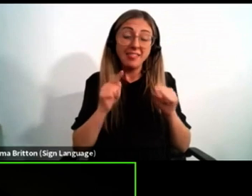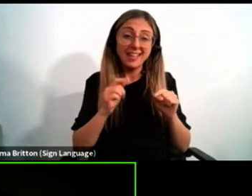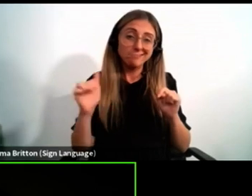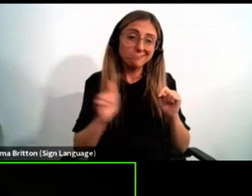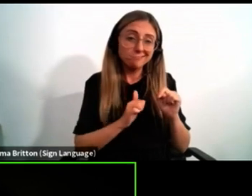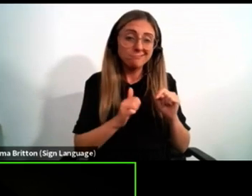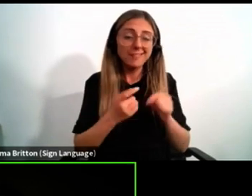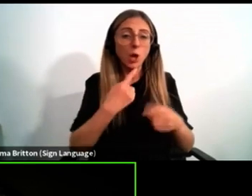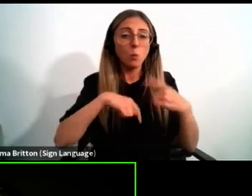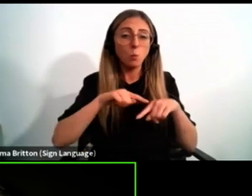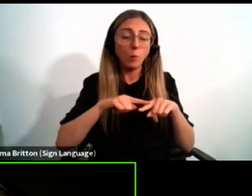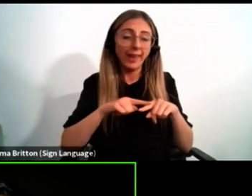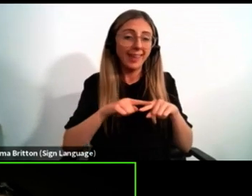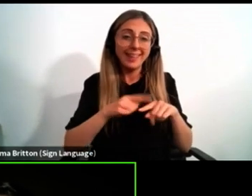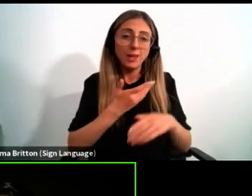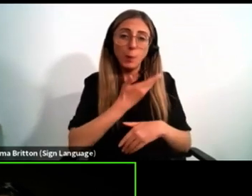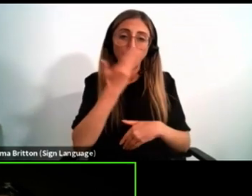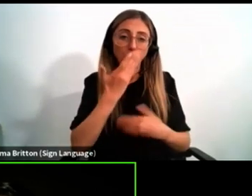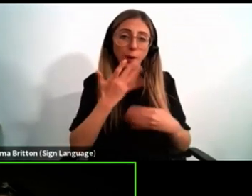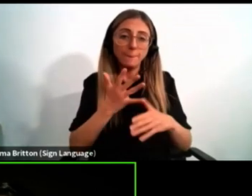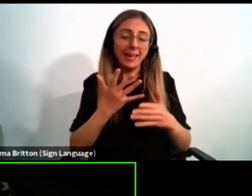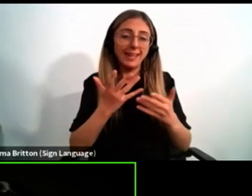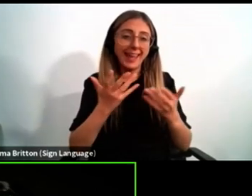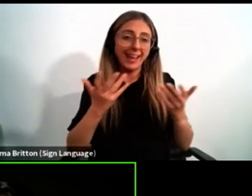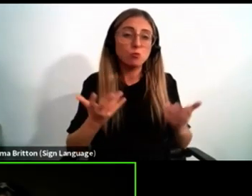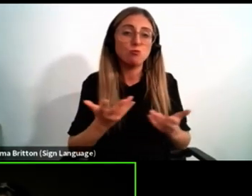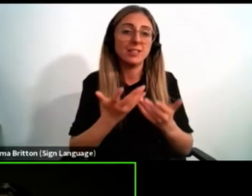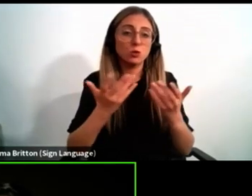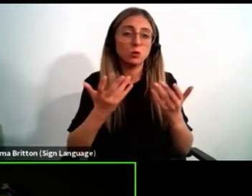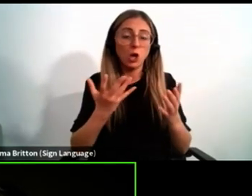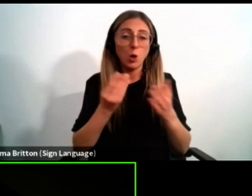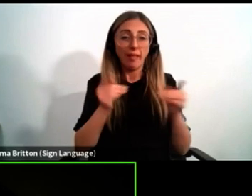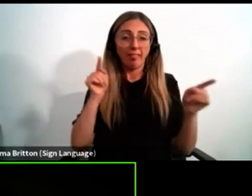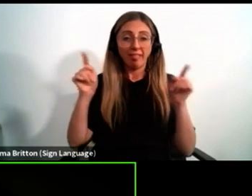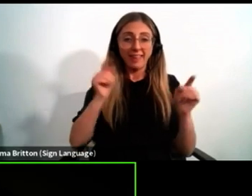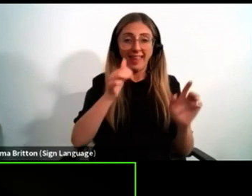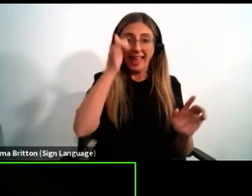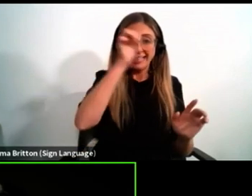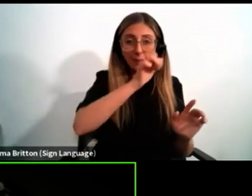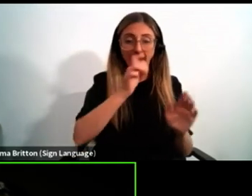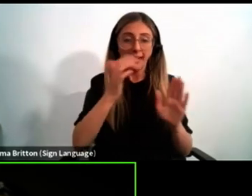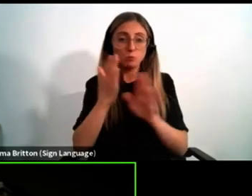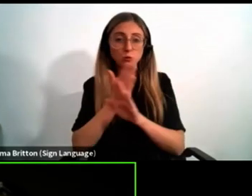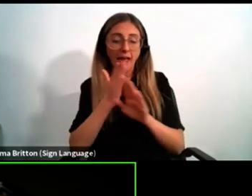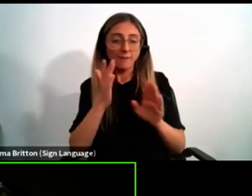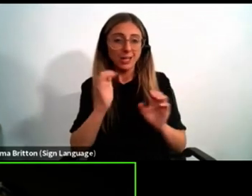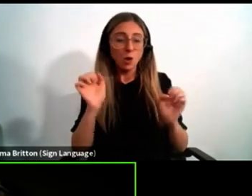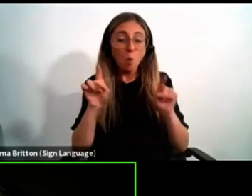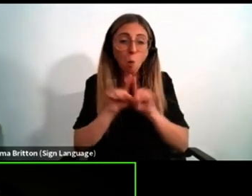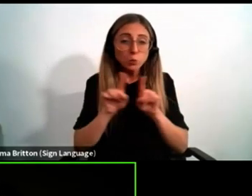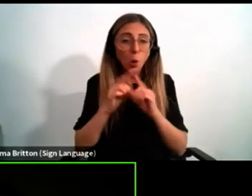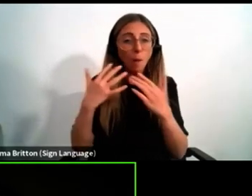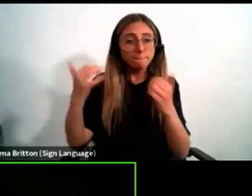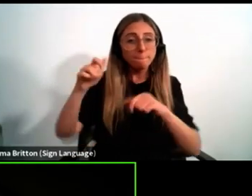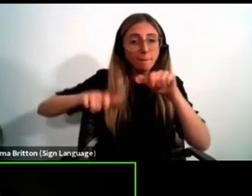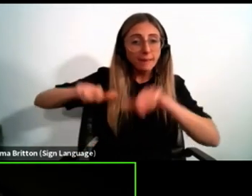where we are weak. We haven't encouraged this dialogue between the academic sector, private sector, and also the public sector,